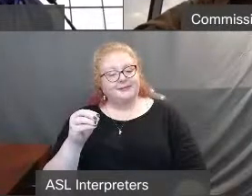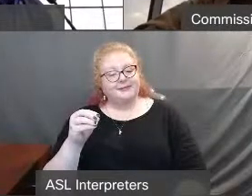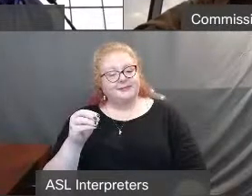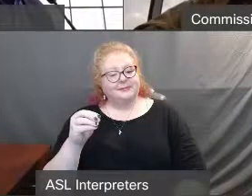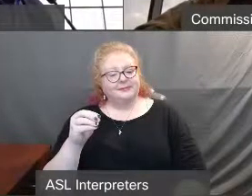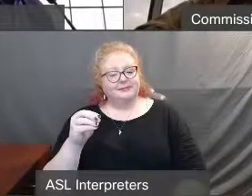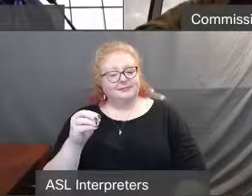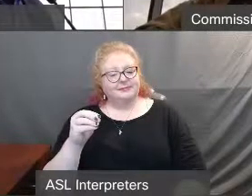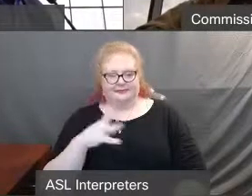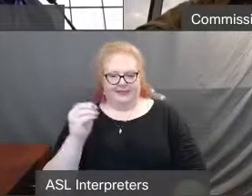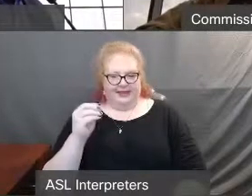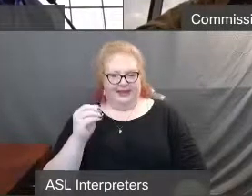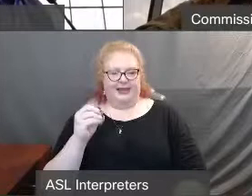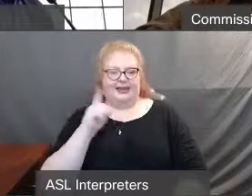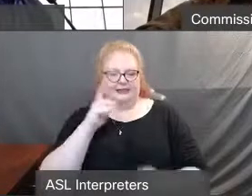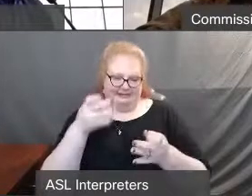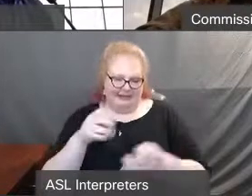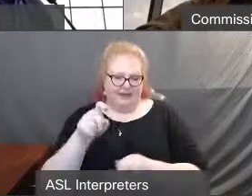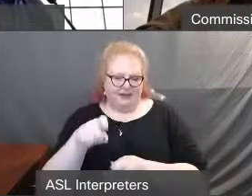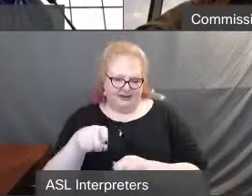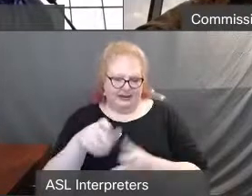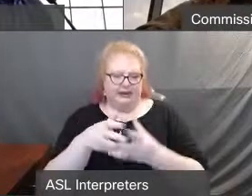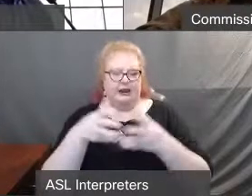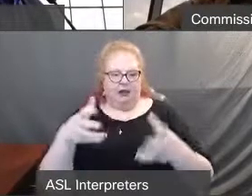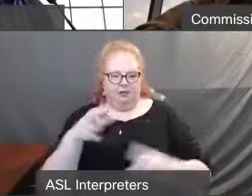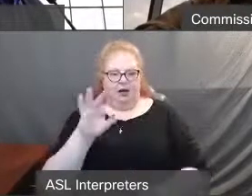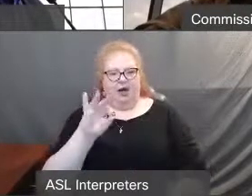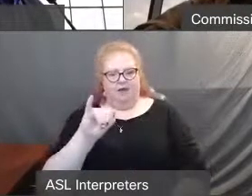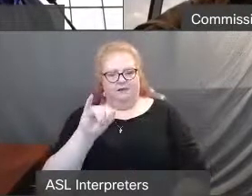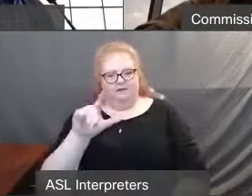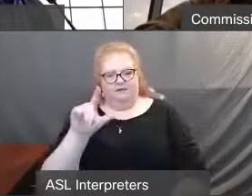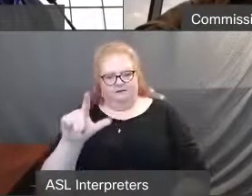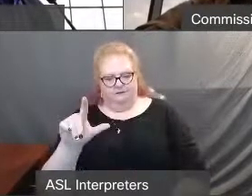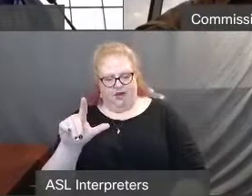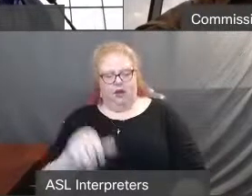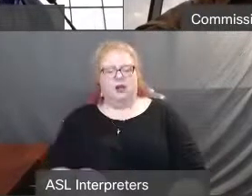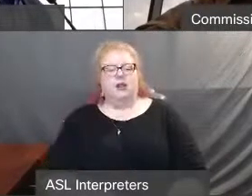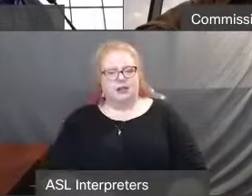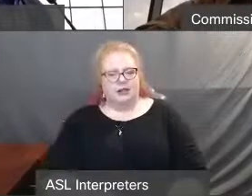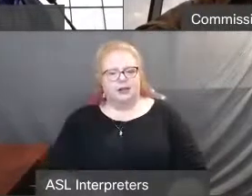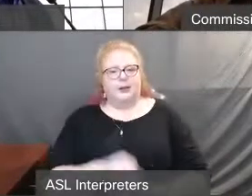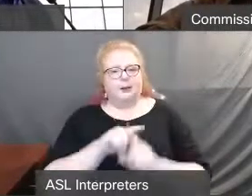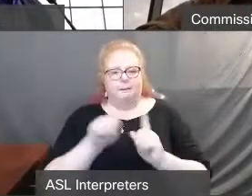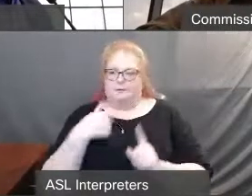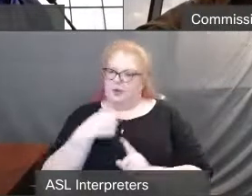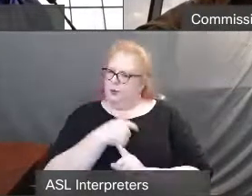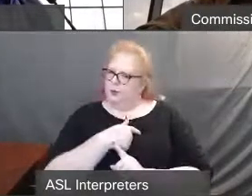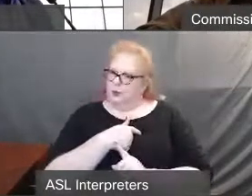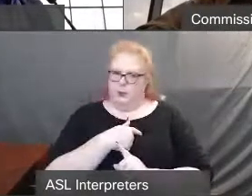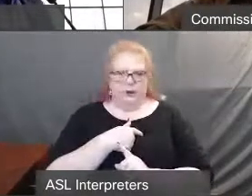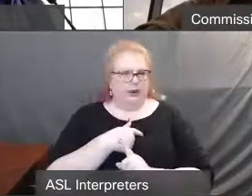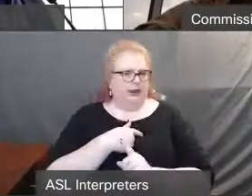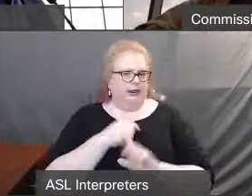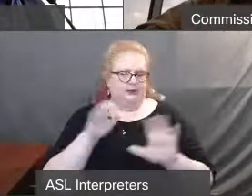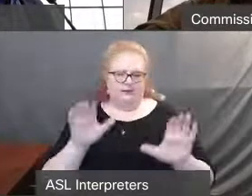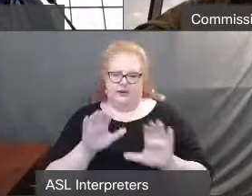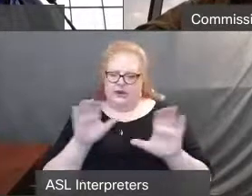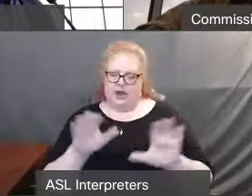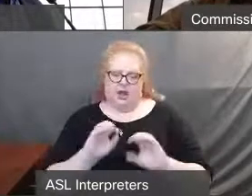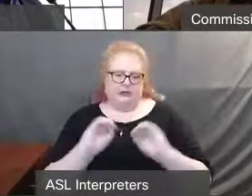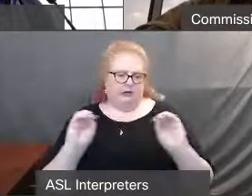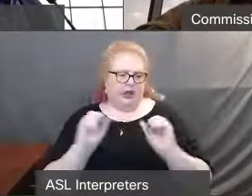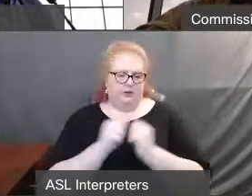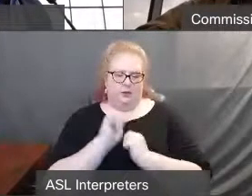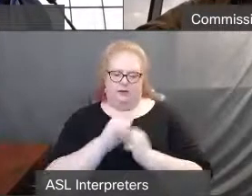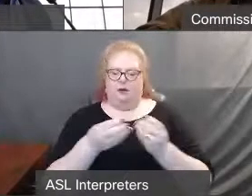definitely needed a lot of fill. And but we haven't done anything with that property for the last